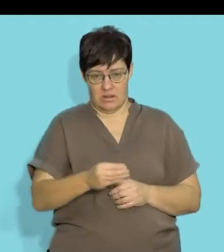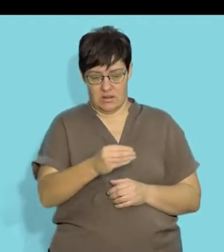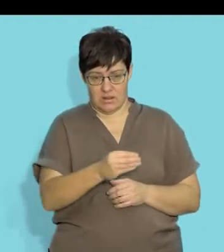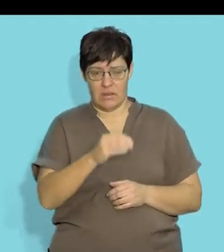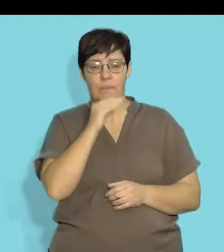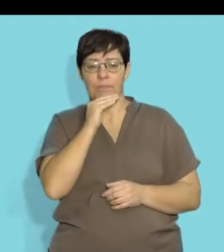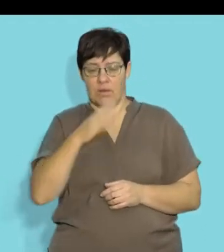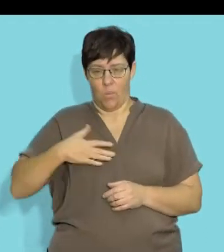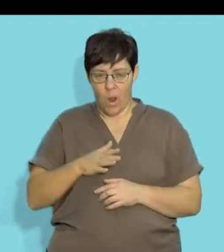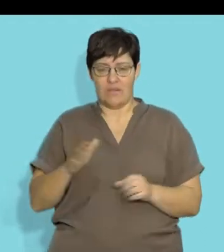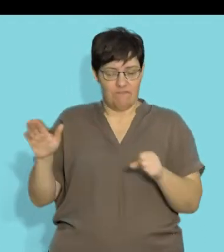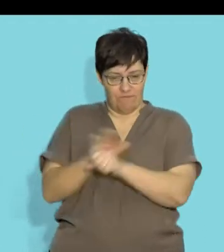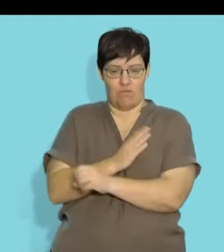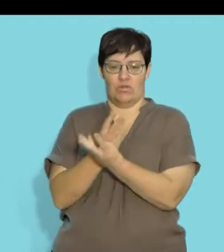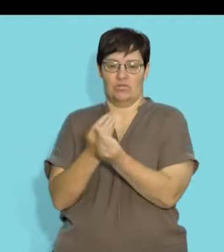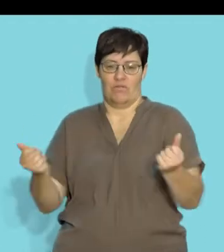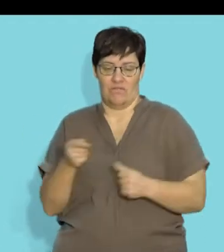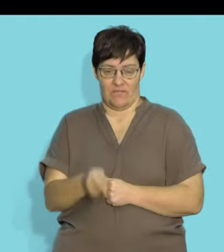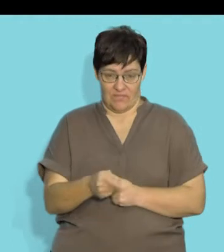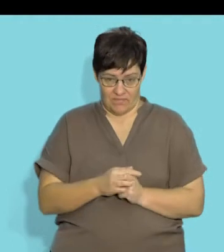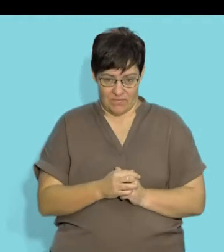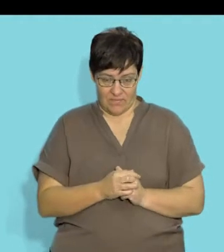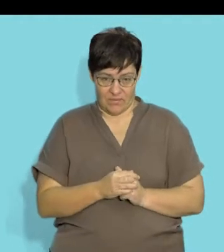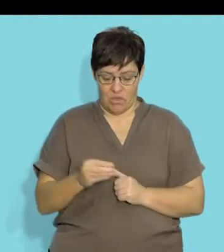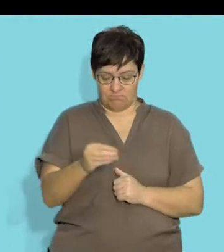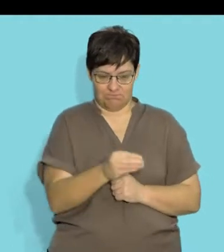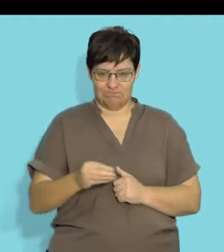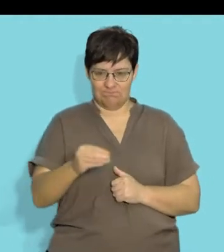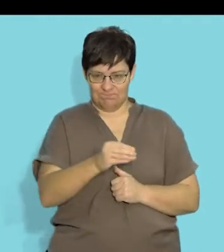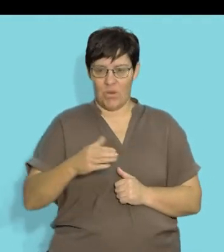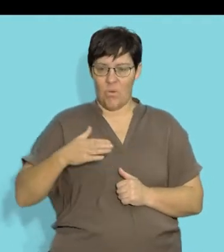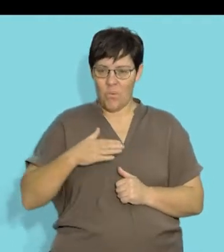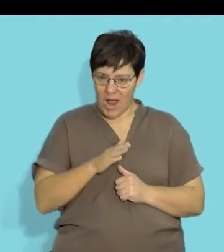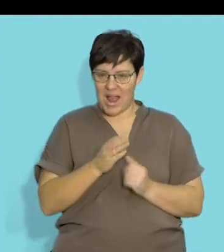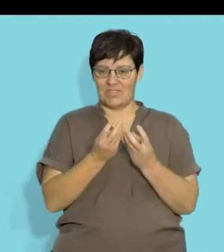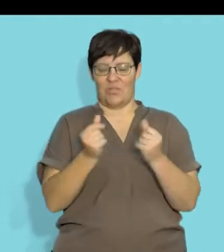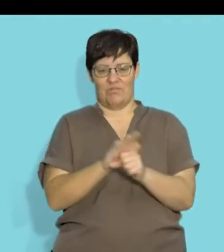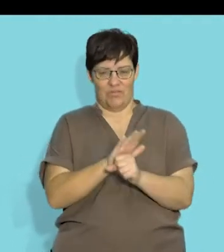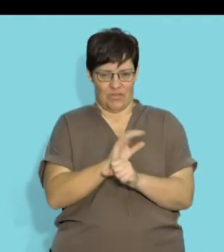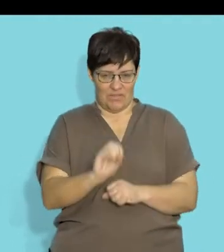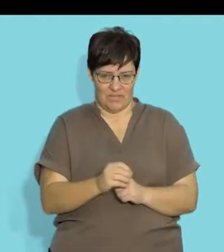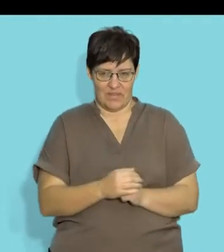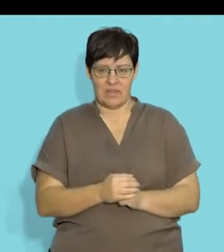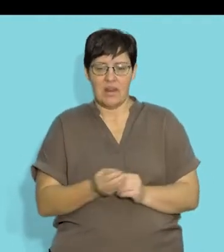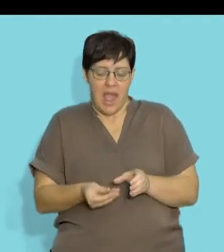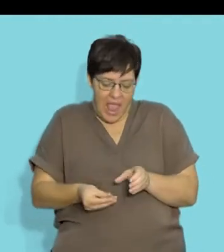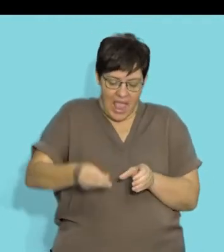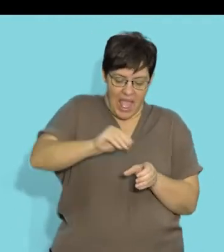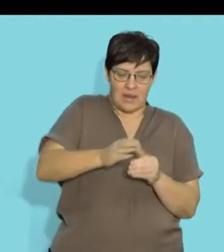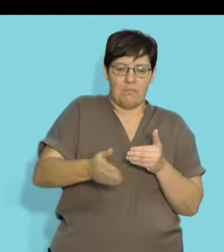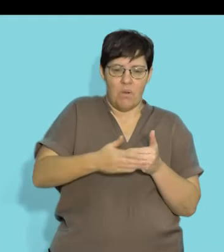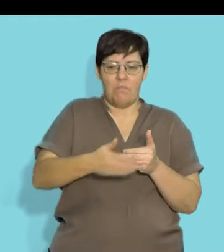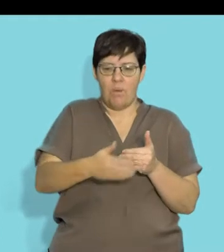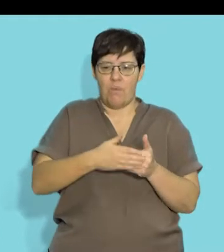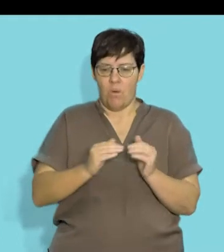to dissolve it completely. Remember, we want to form a homogeneous solution. And then we add more distilled water until the